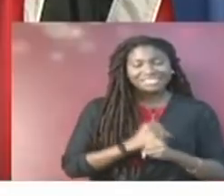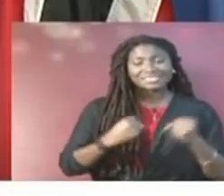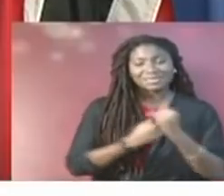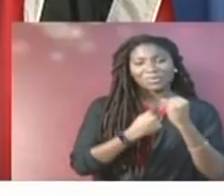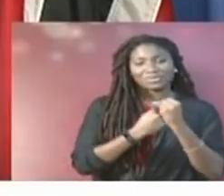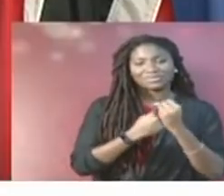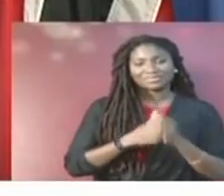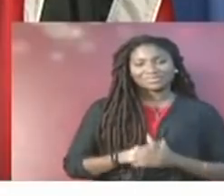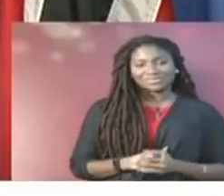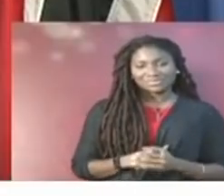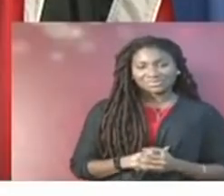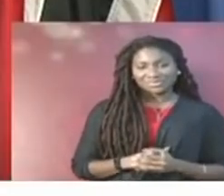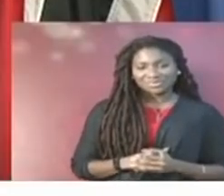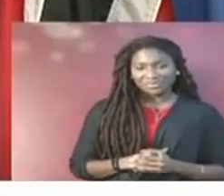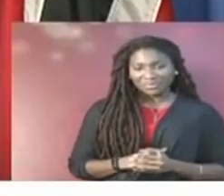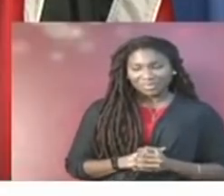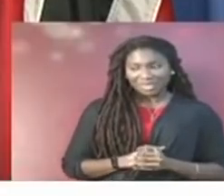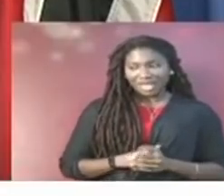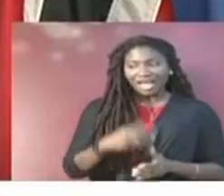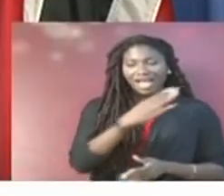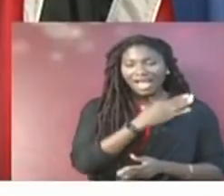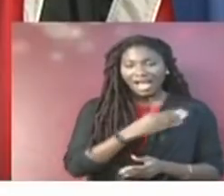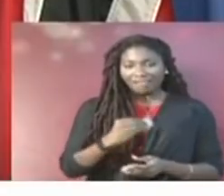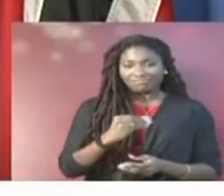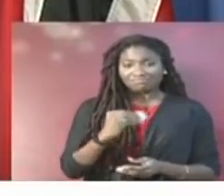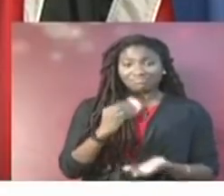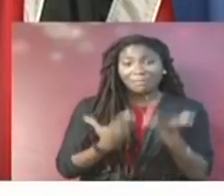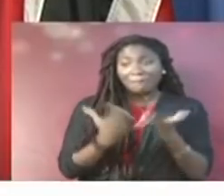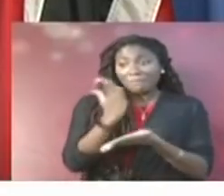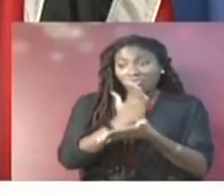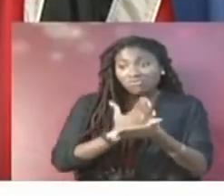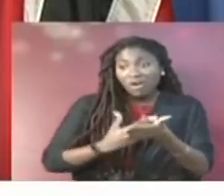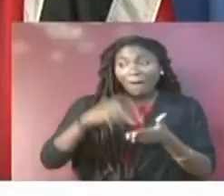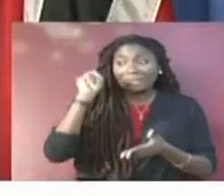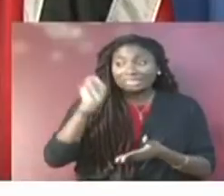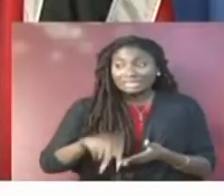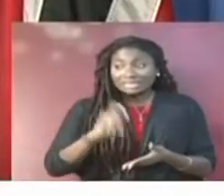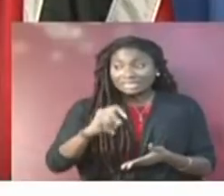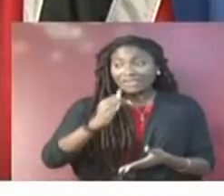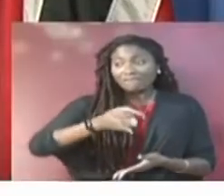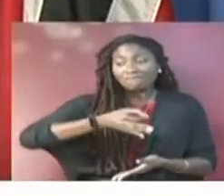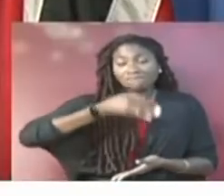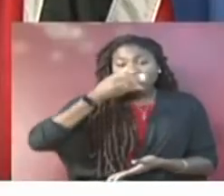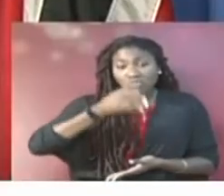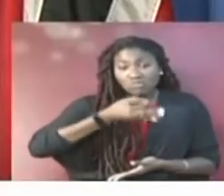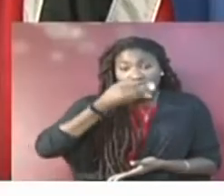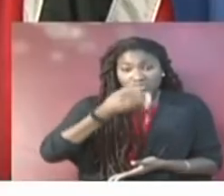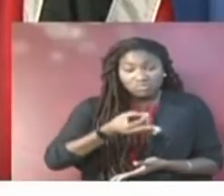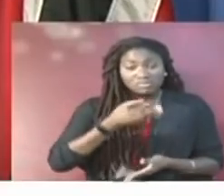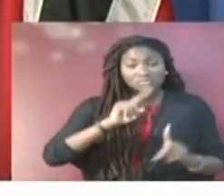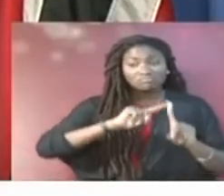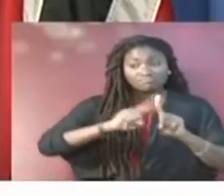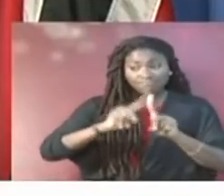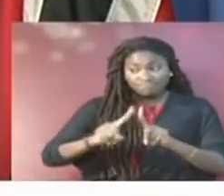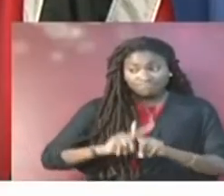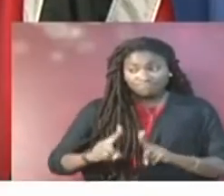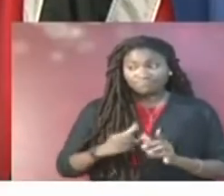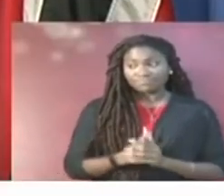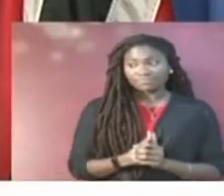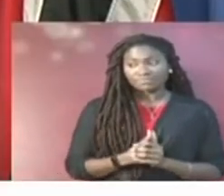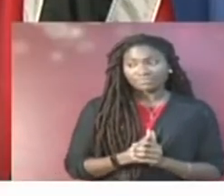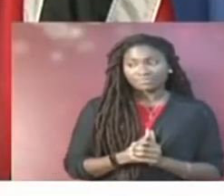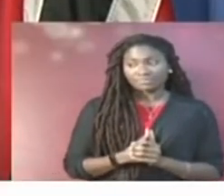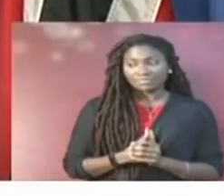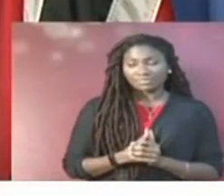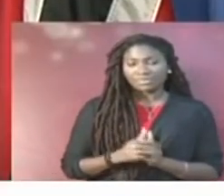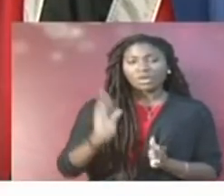would look for the essentials of food, we will return to providing some